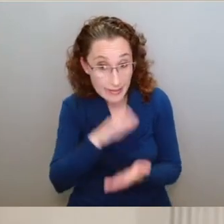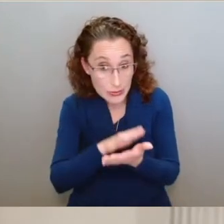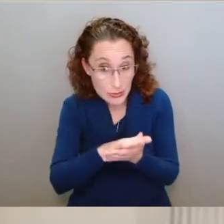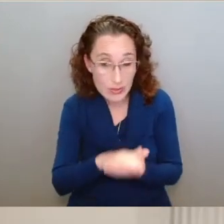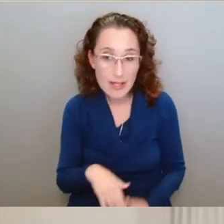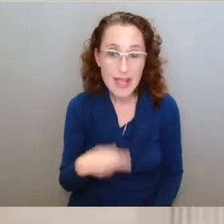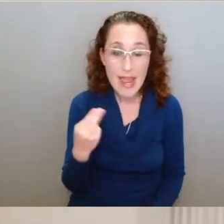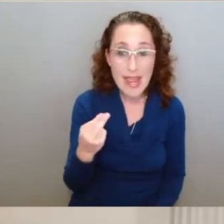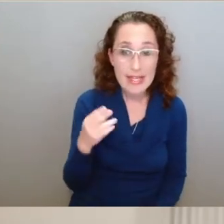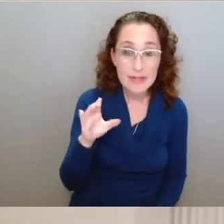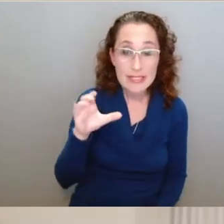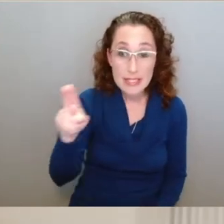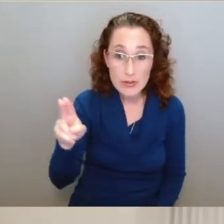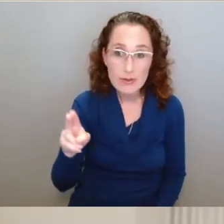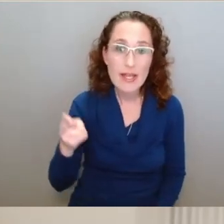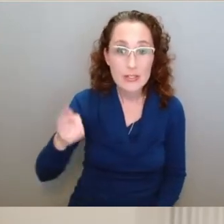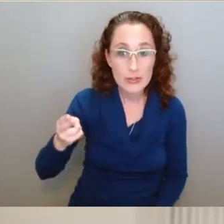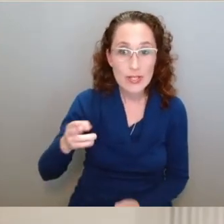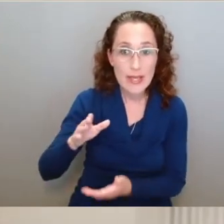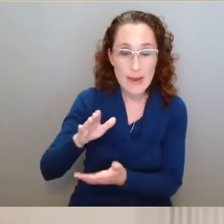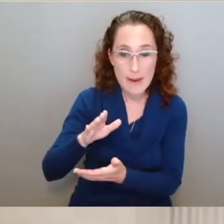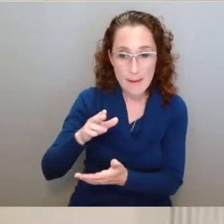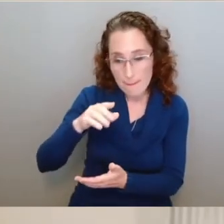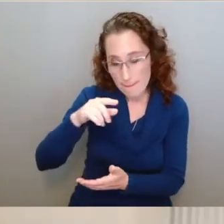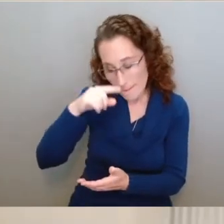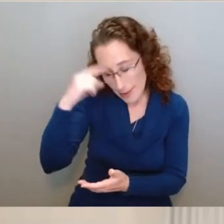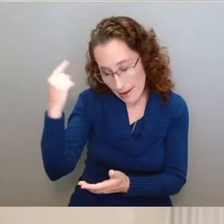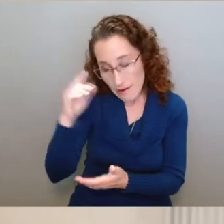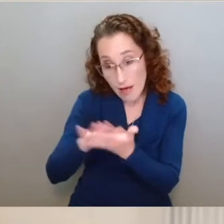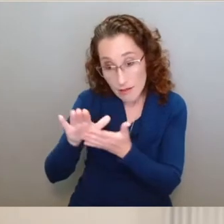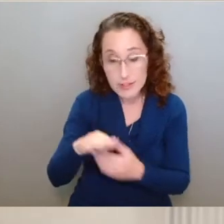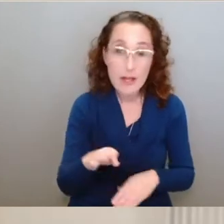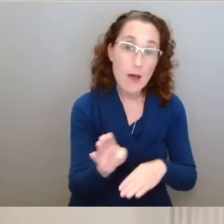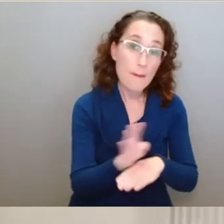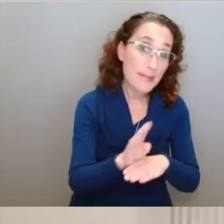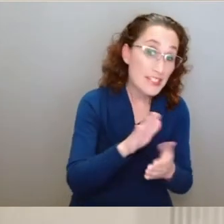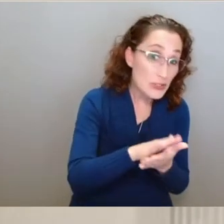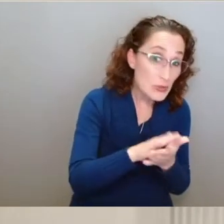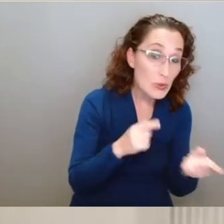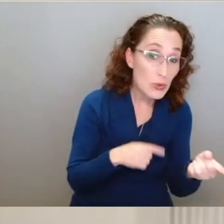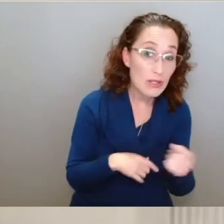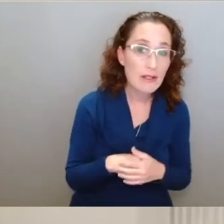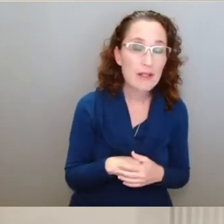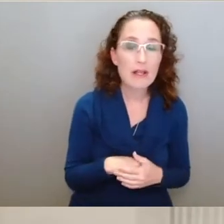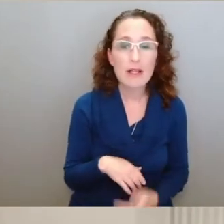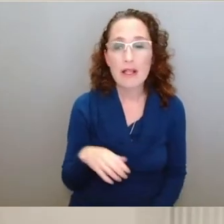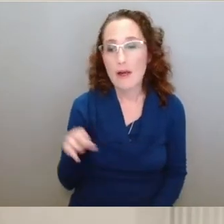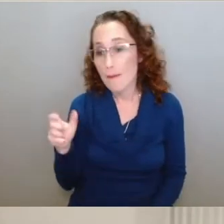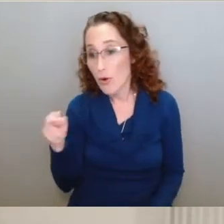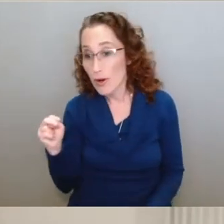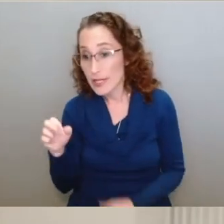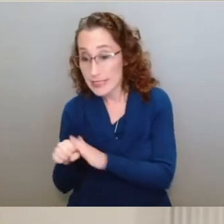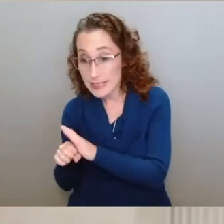HBCU, Historically Black College, Morgan State, and then a business school. I did a talk with them just last night at Emory